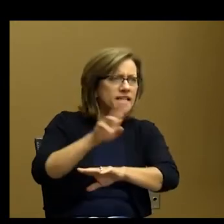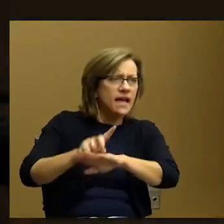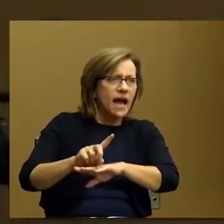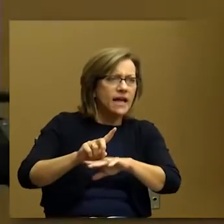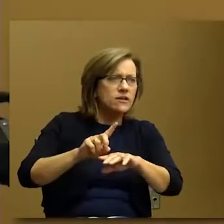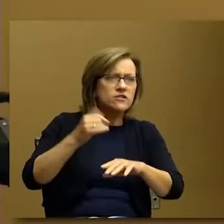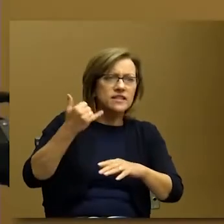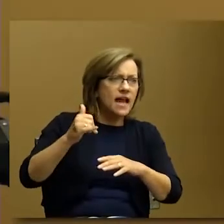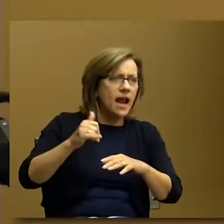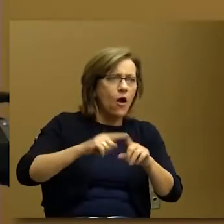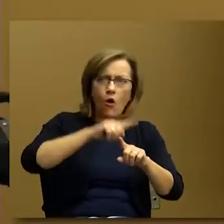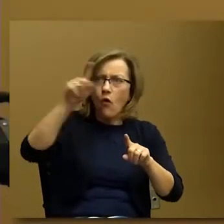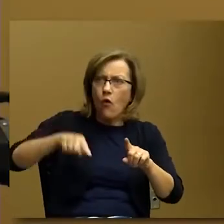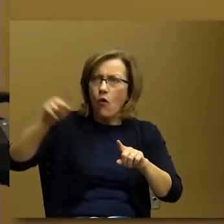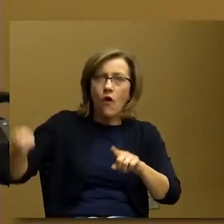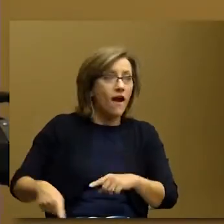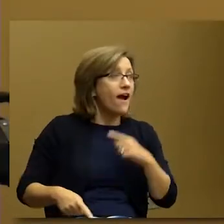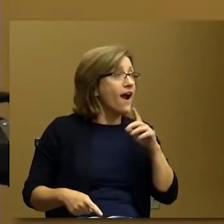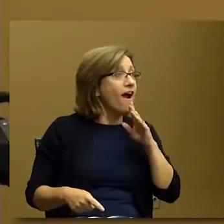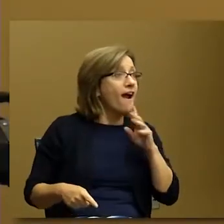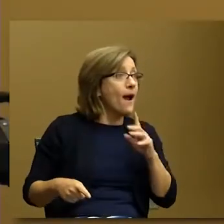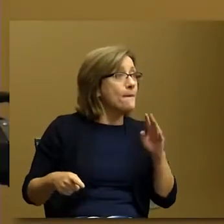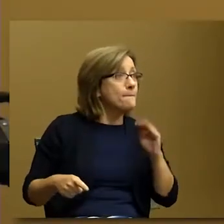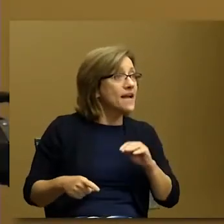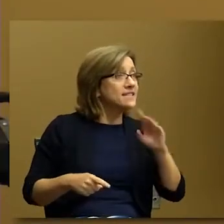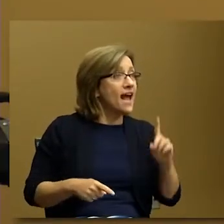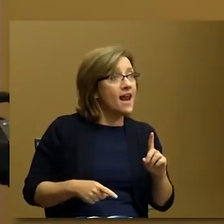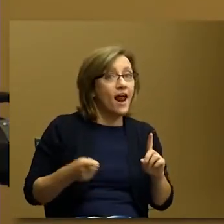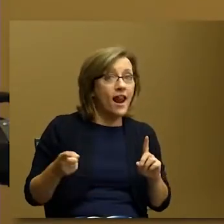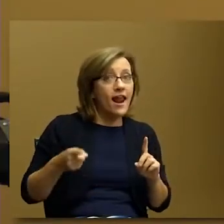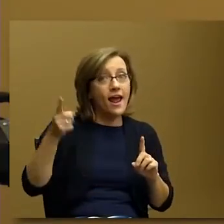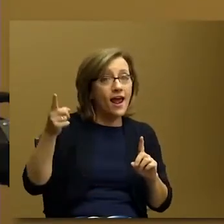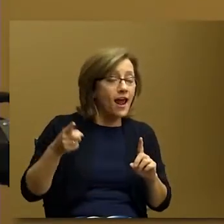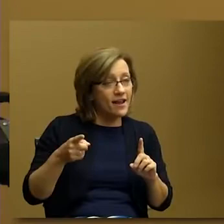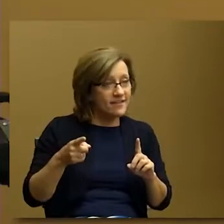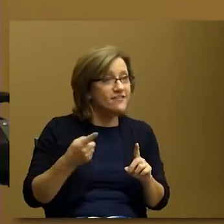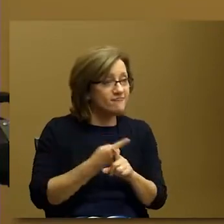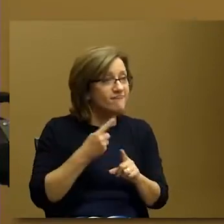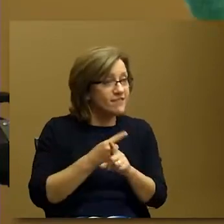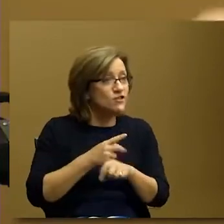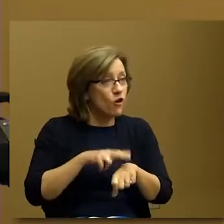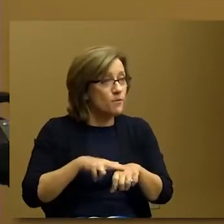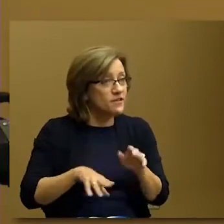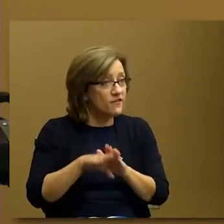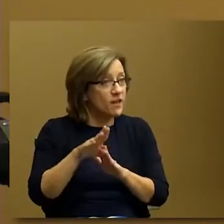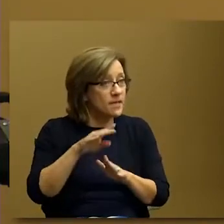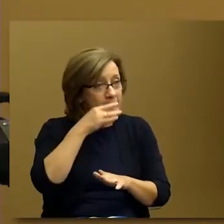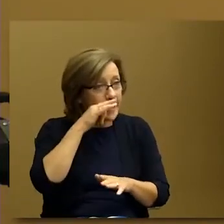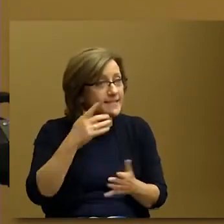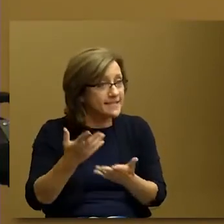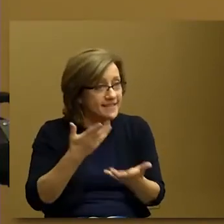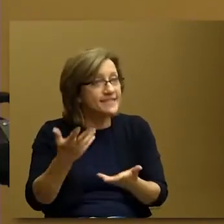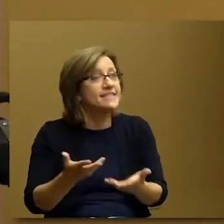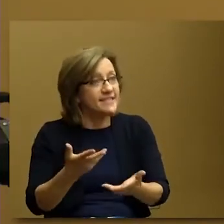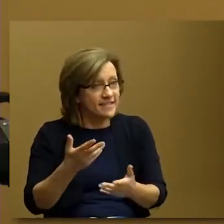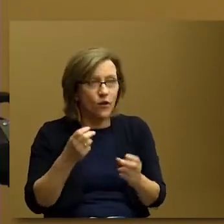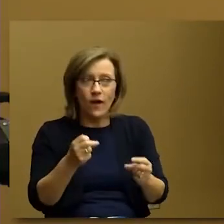and recognizing it, you know, and they do that pretty quickly, don't they? Oh yeah, oh yeah.